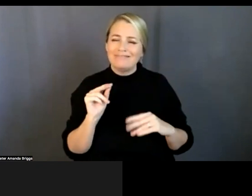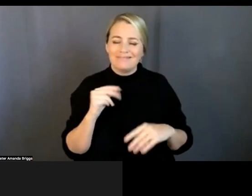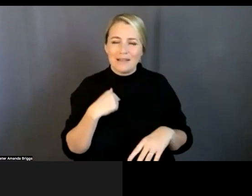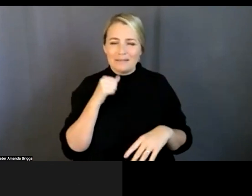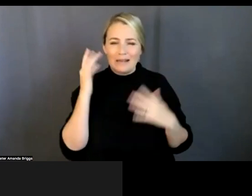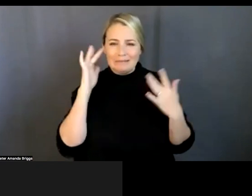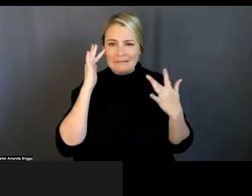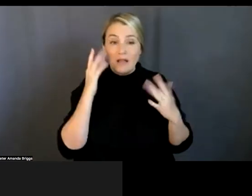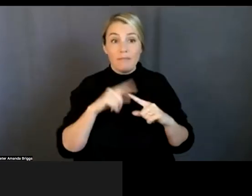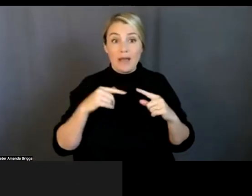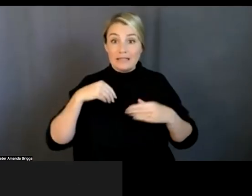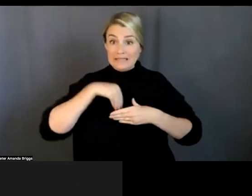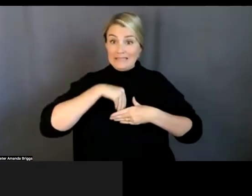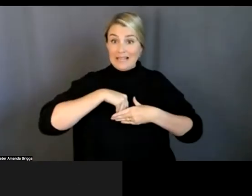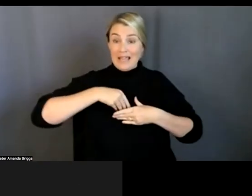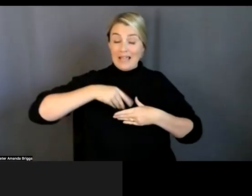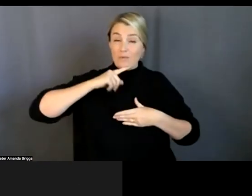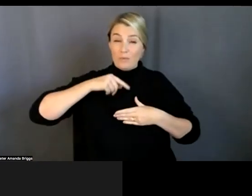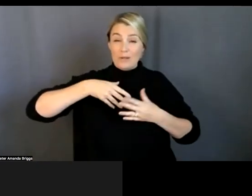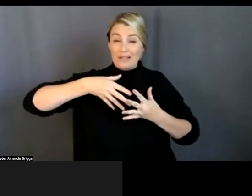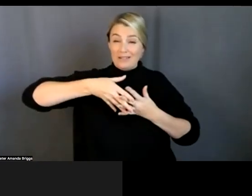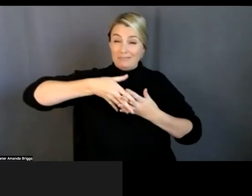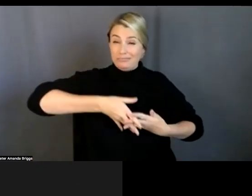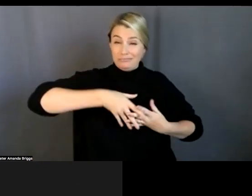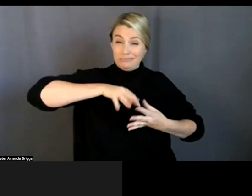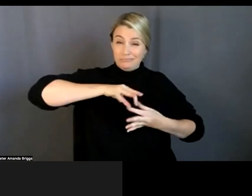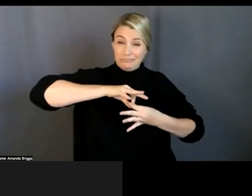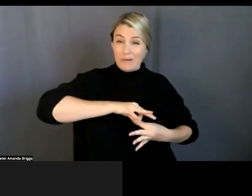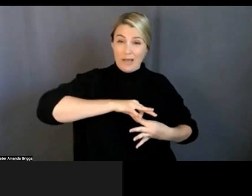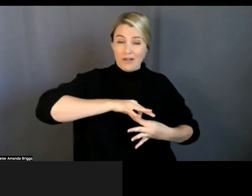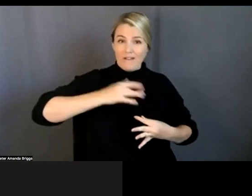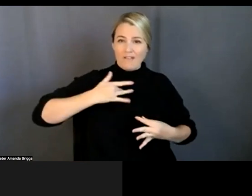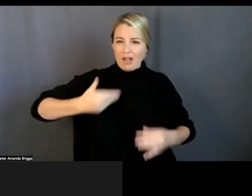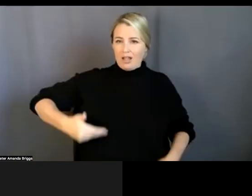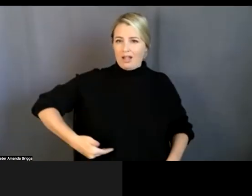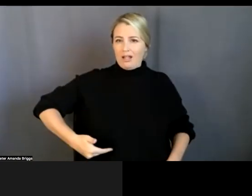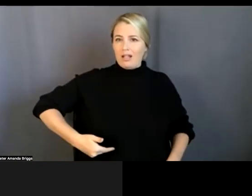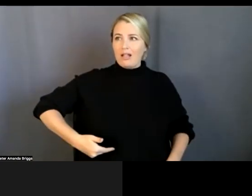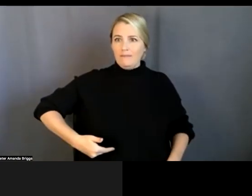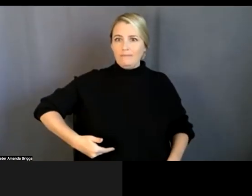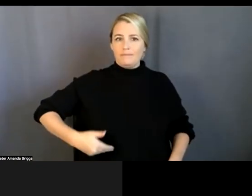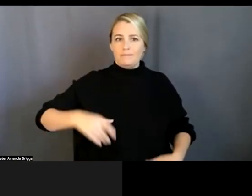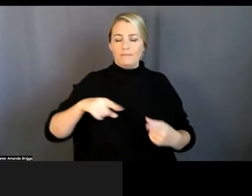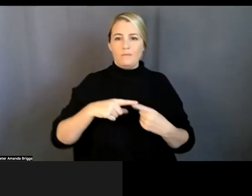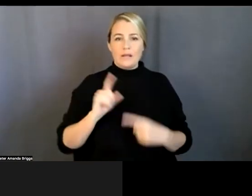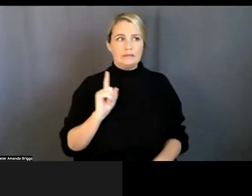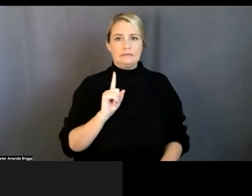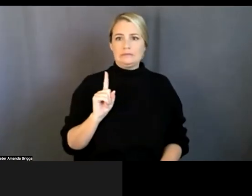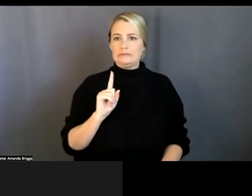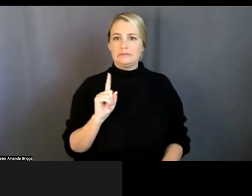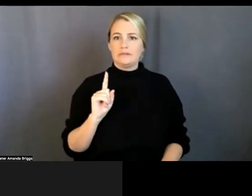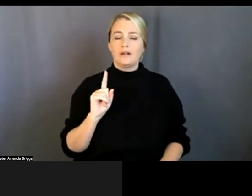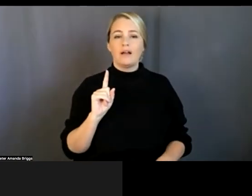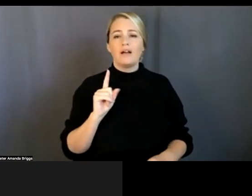physiologically, that's some really deep wiring. And there's still a sense of safety being when I am in a place where I am